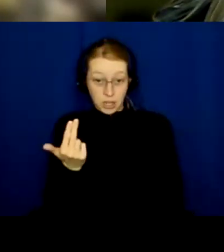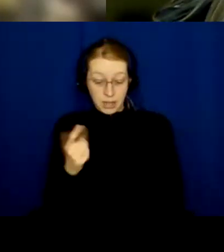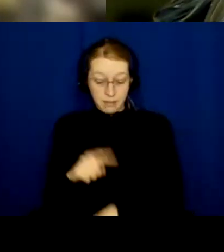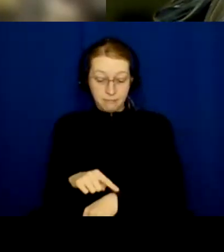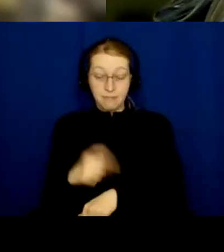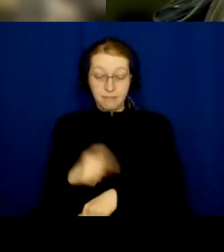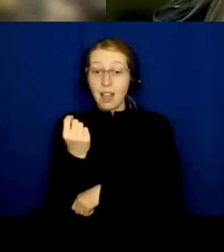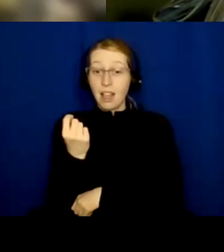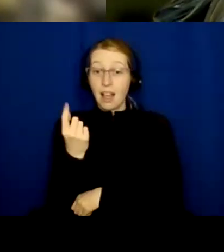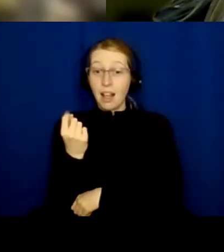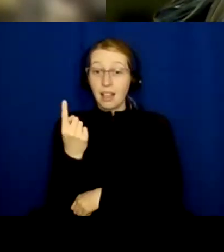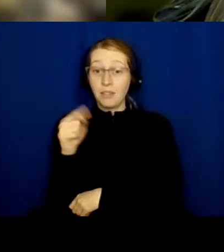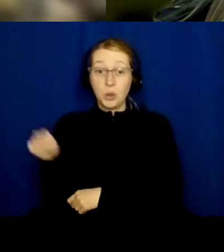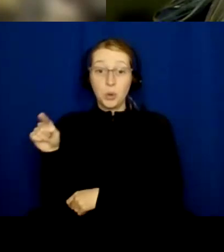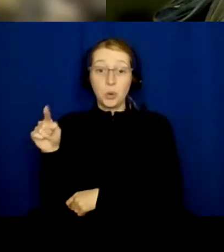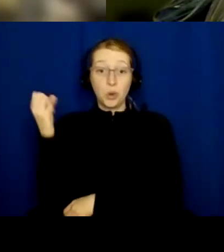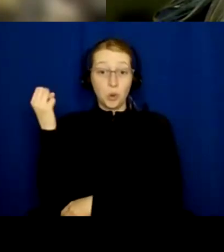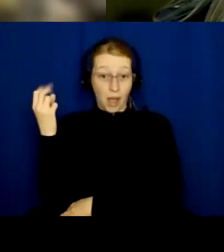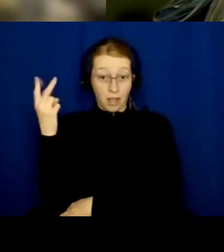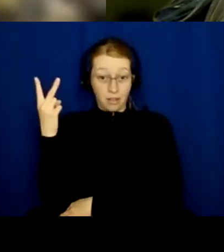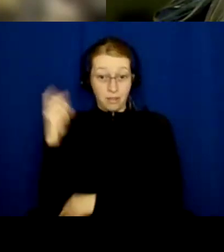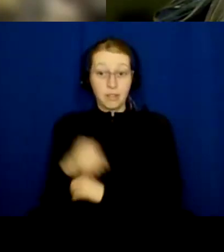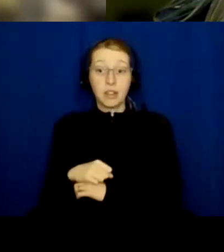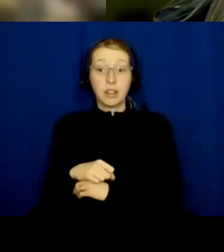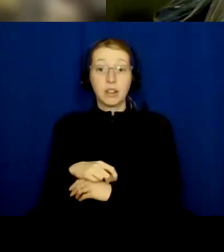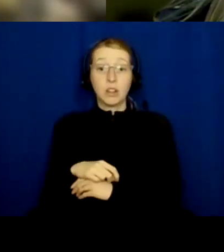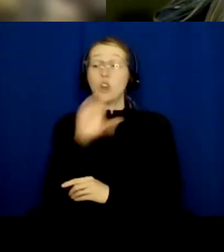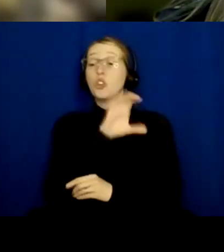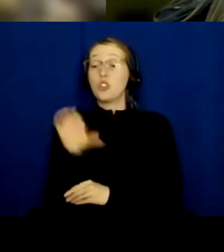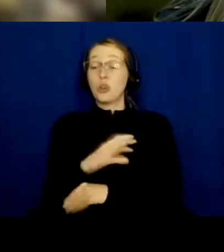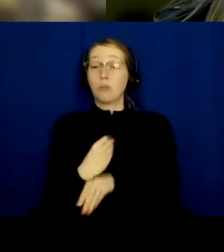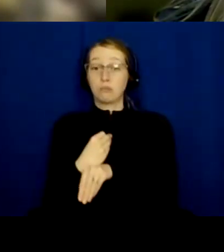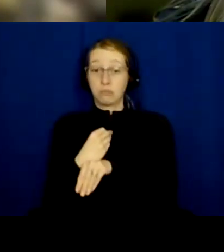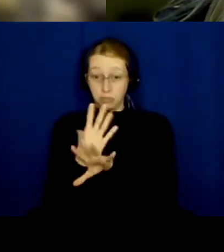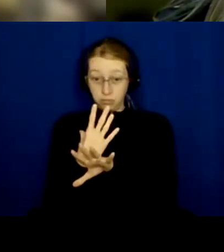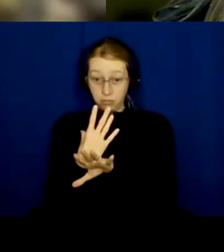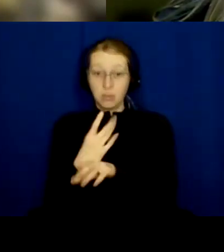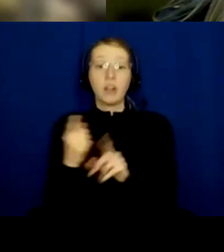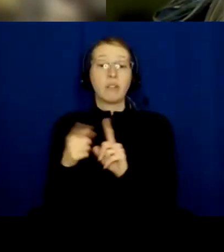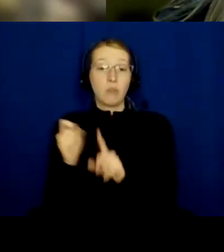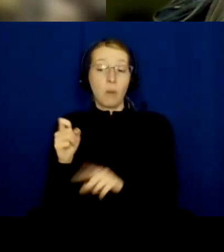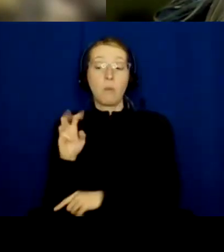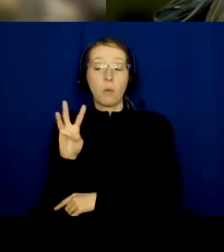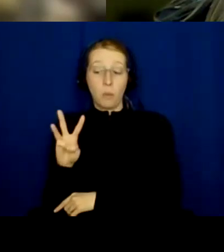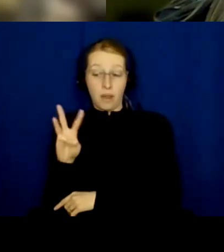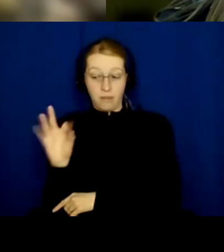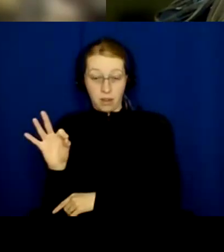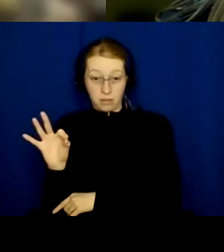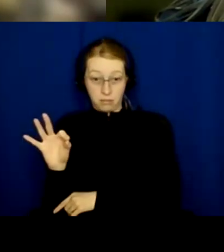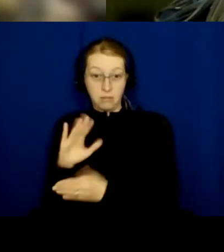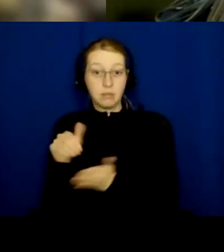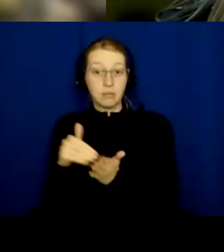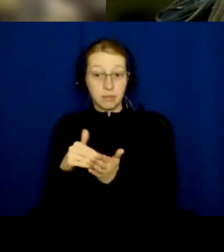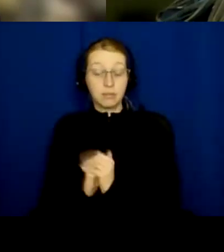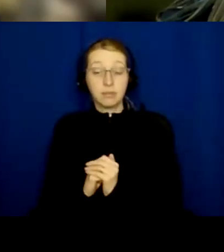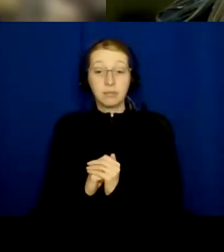to 12 o'clock, 1 hour, a Zoom webinar by Wavefront Centre. And its focus is going to be